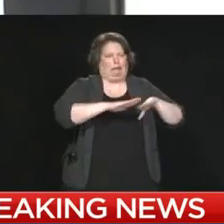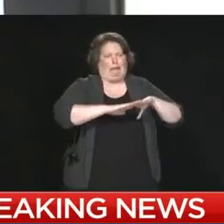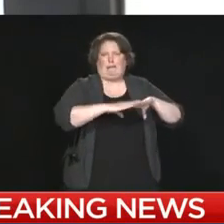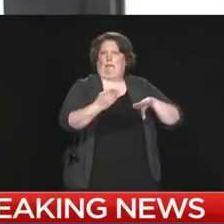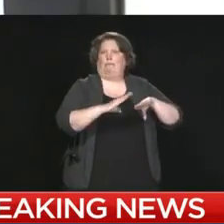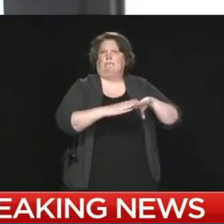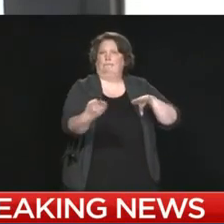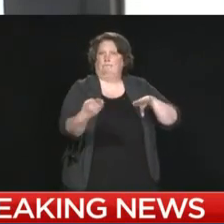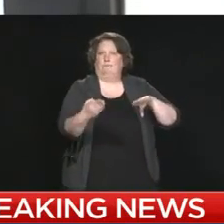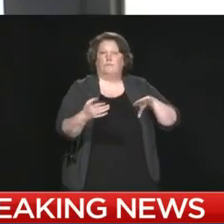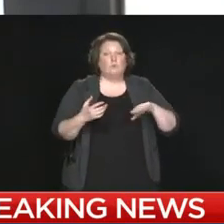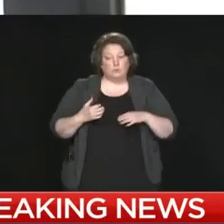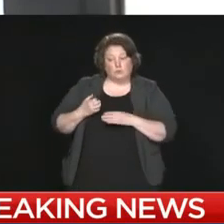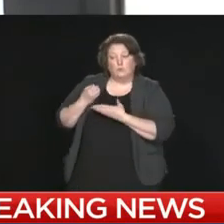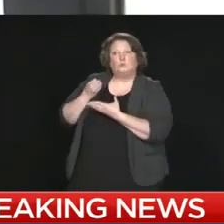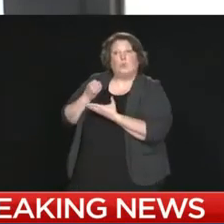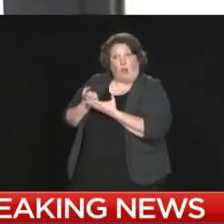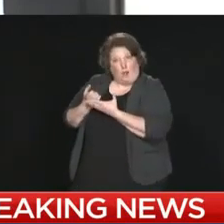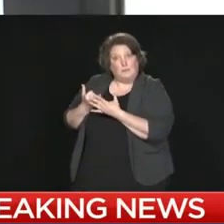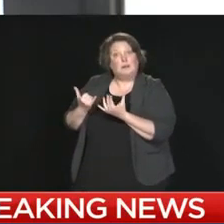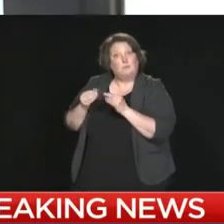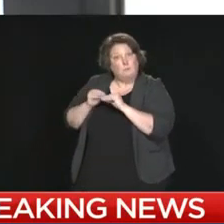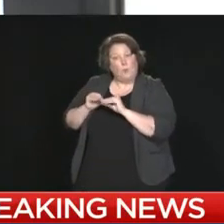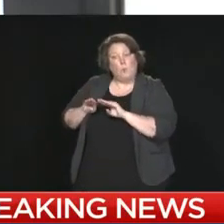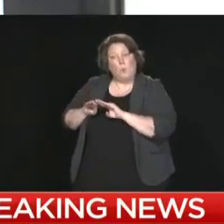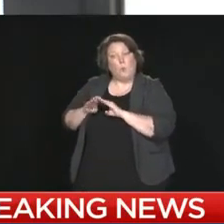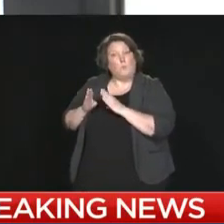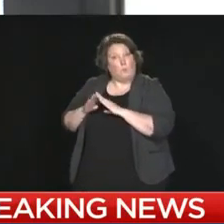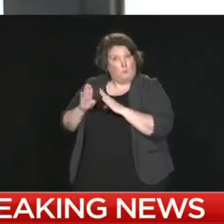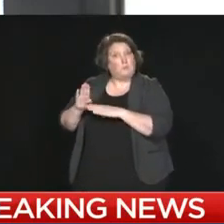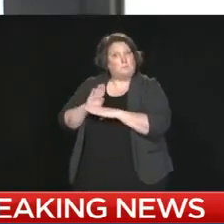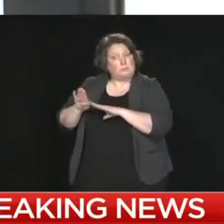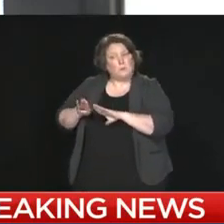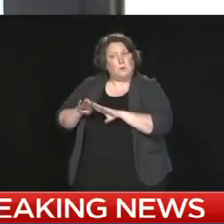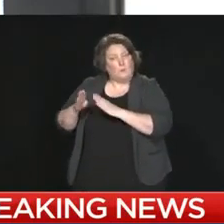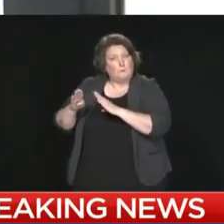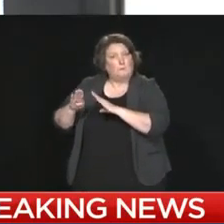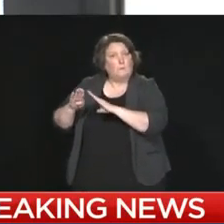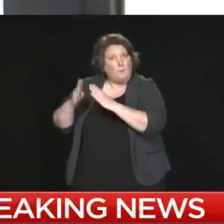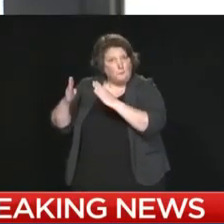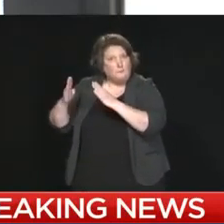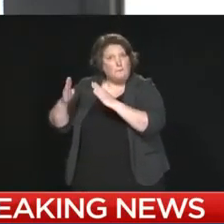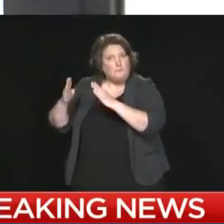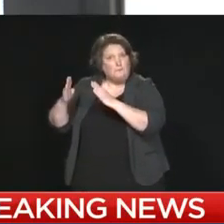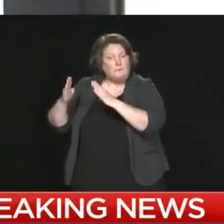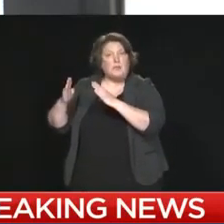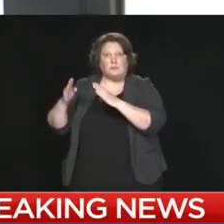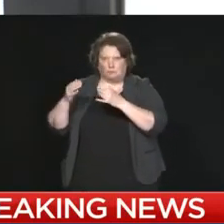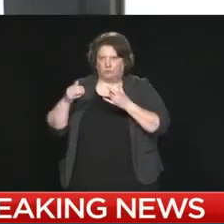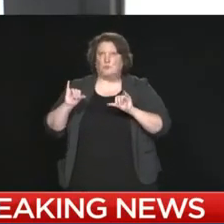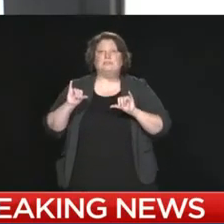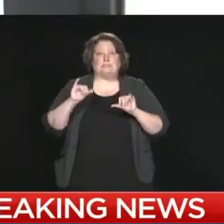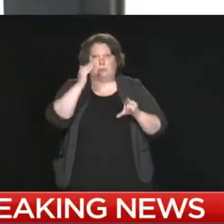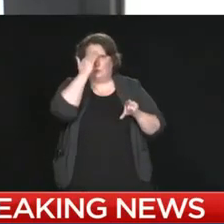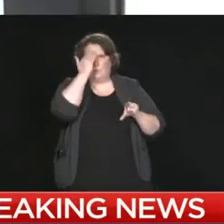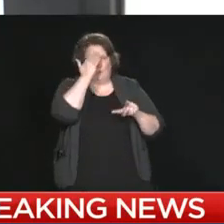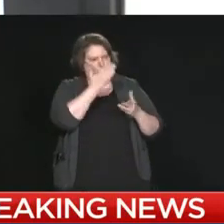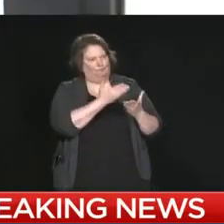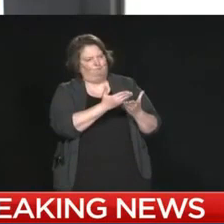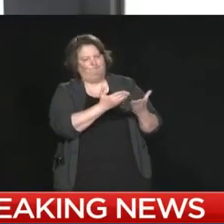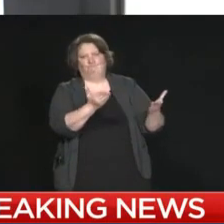Even if the economy is beginning to start up again, we recognize that not all jobs will be coming back